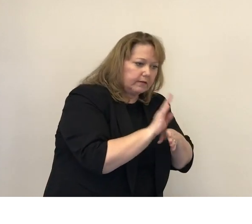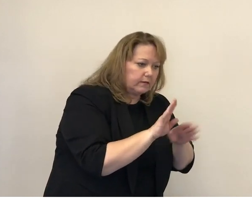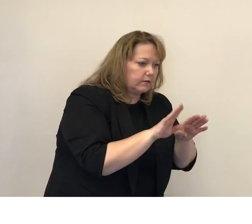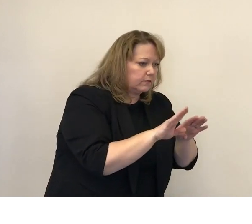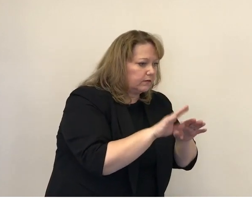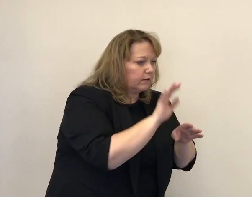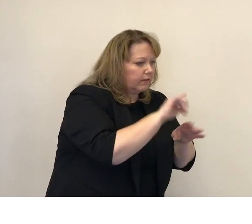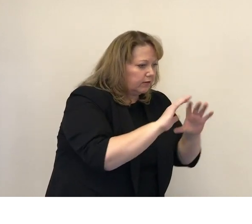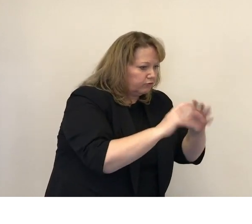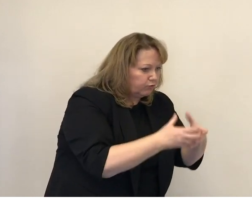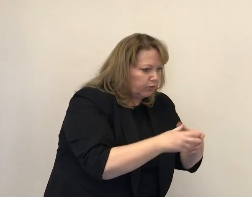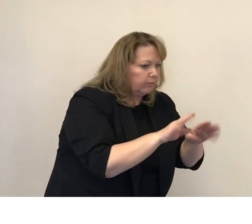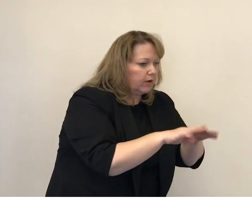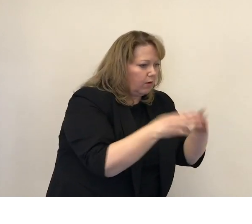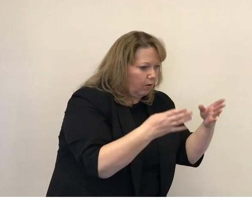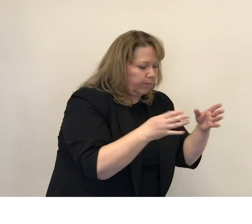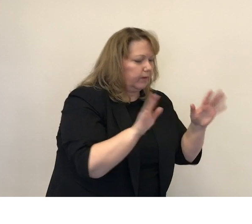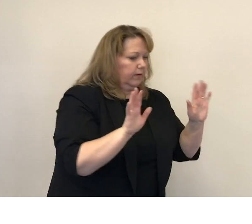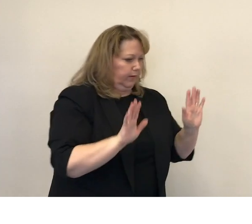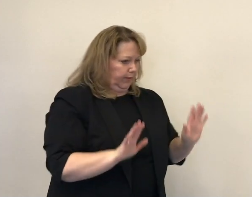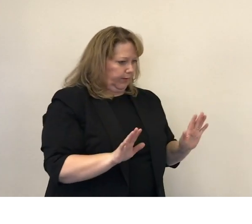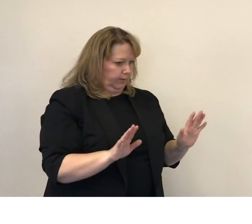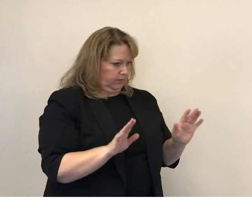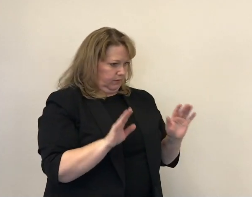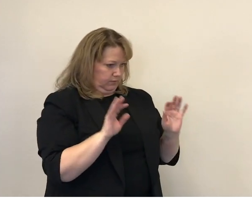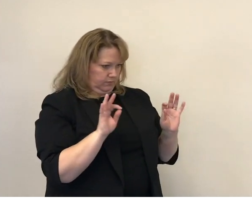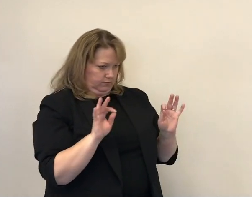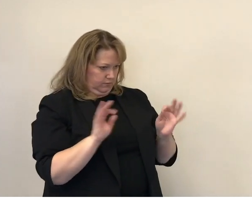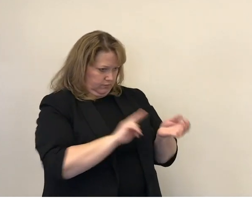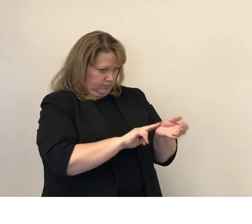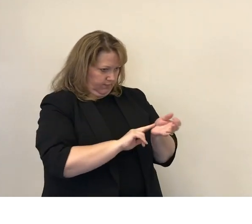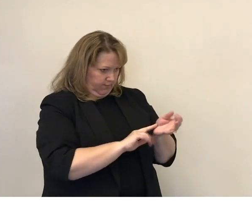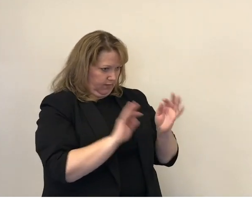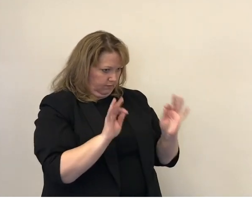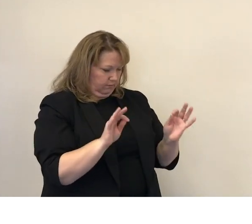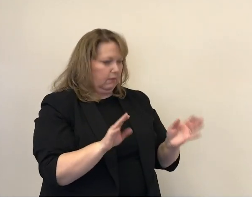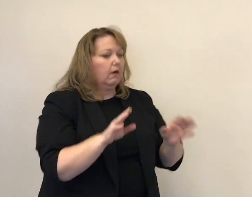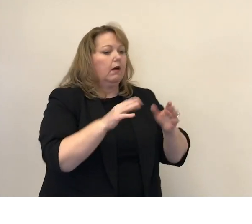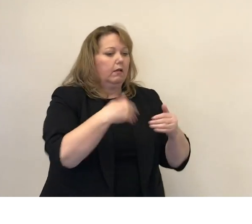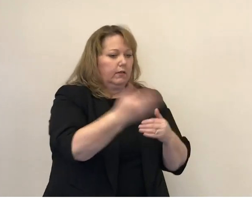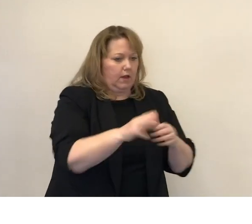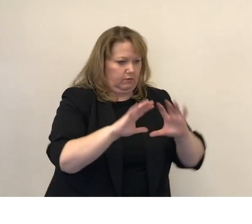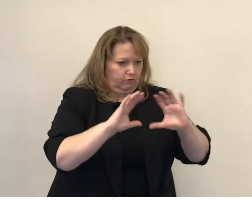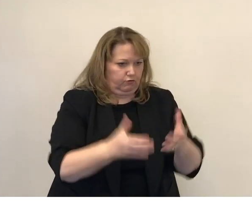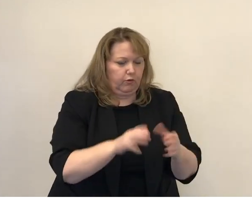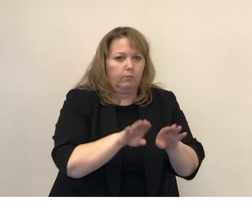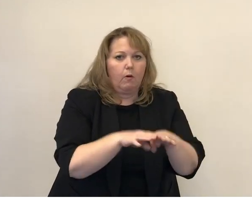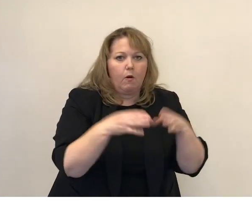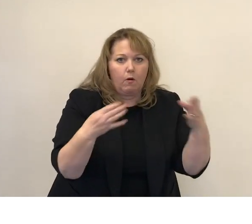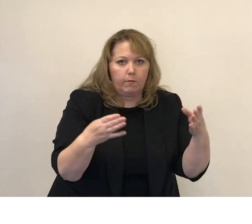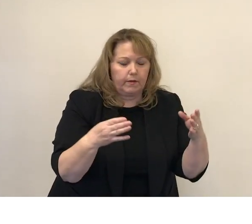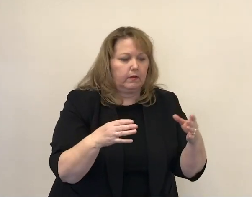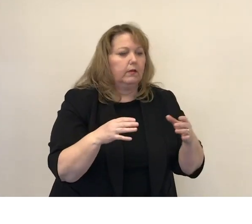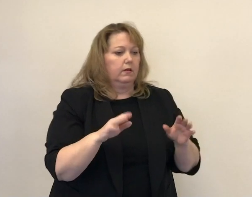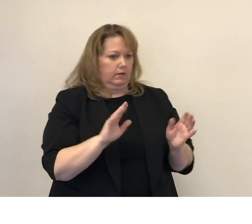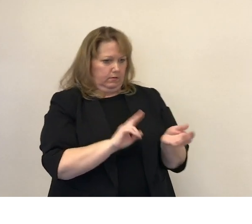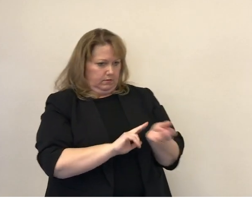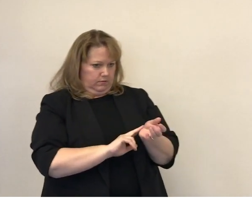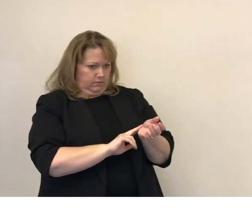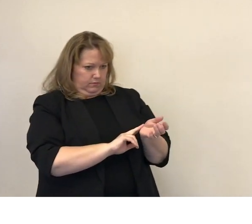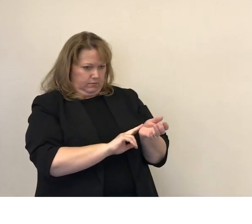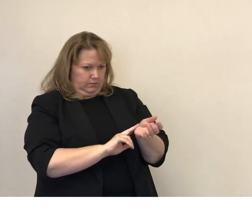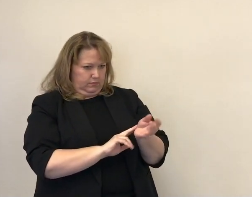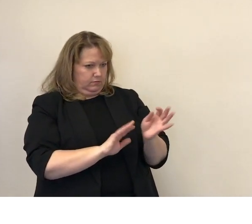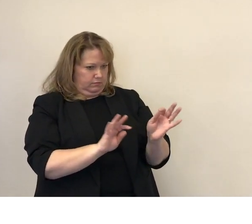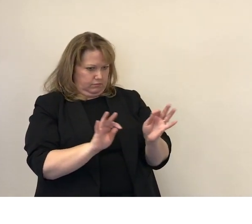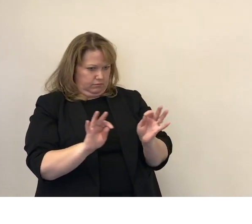released or relieved a little bit. It's not going to be just flip on the light switch and everything goes back to normal, because that's not how we're doing things. We're going to